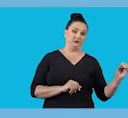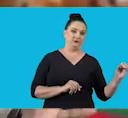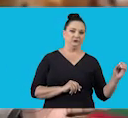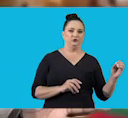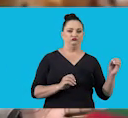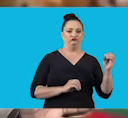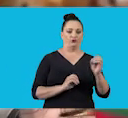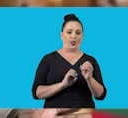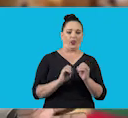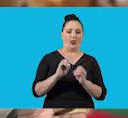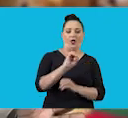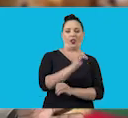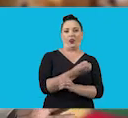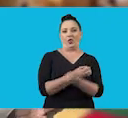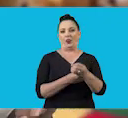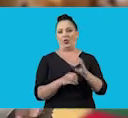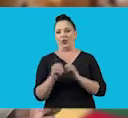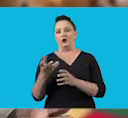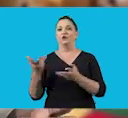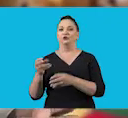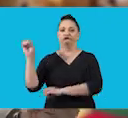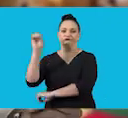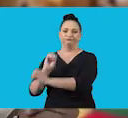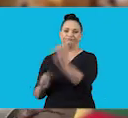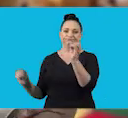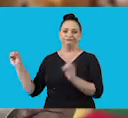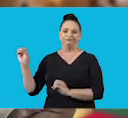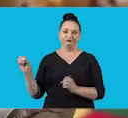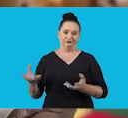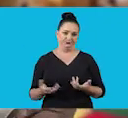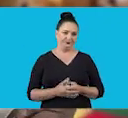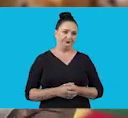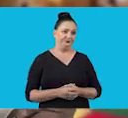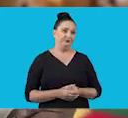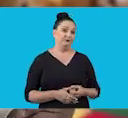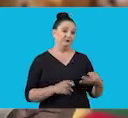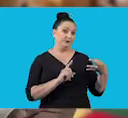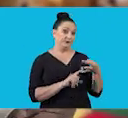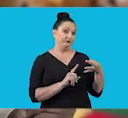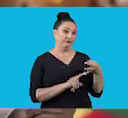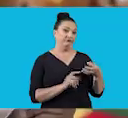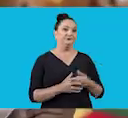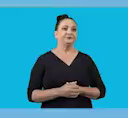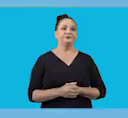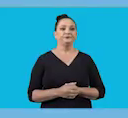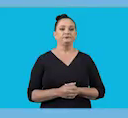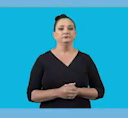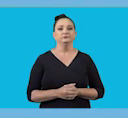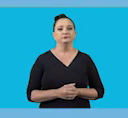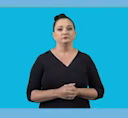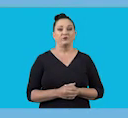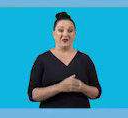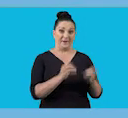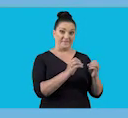moving, vibrating, sliding across each other, and also moving in a random direction as they do in gases. Third